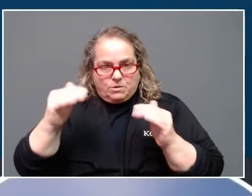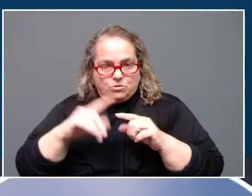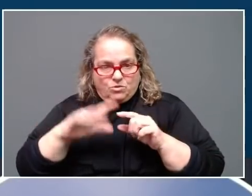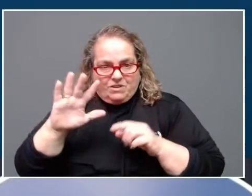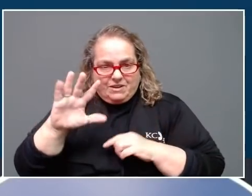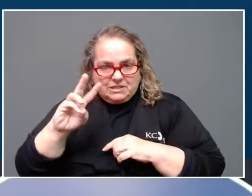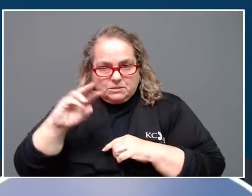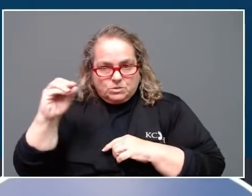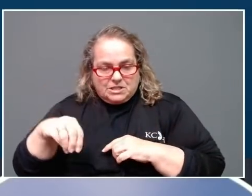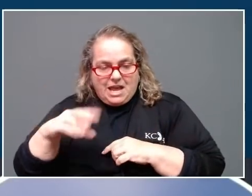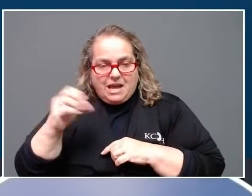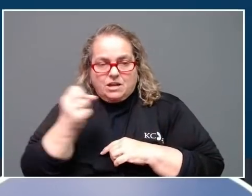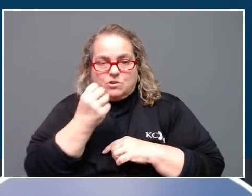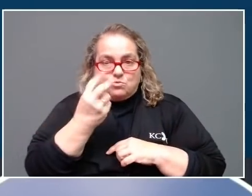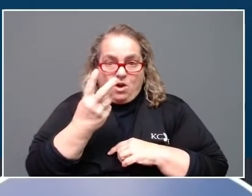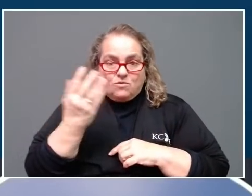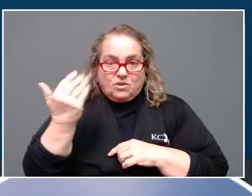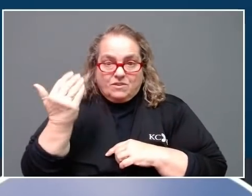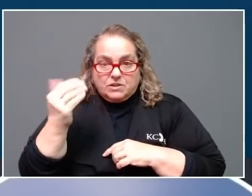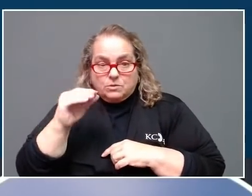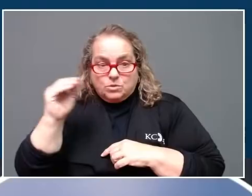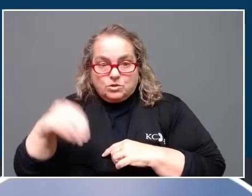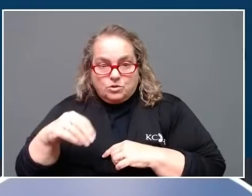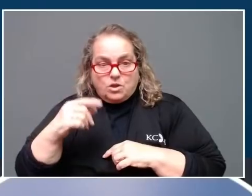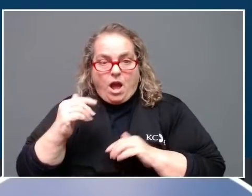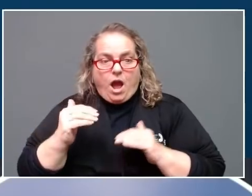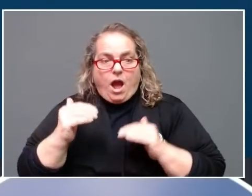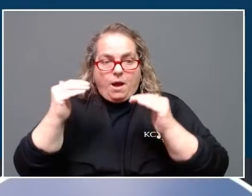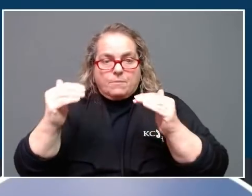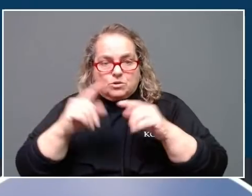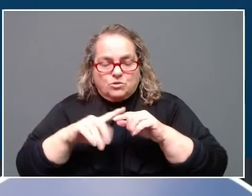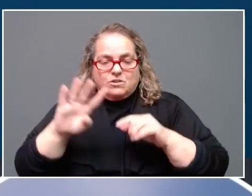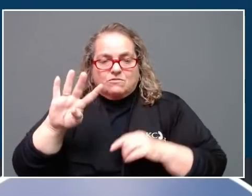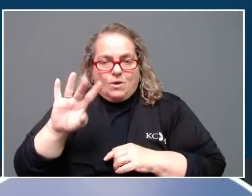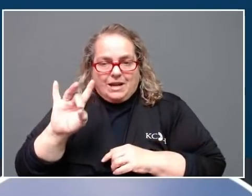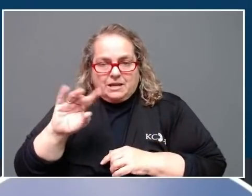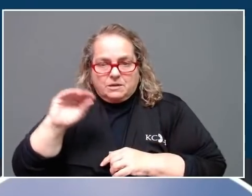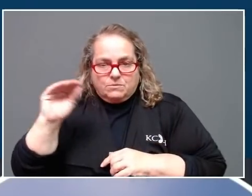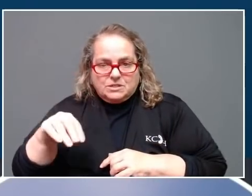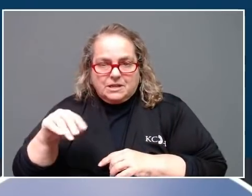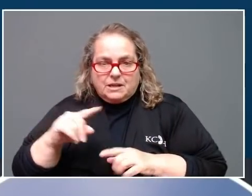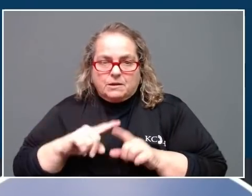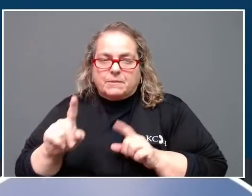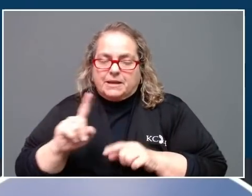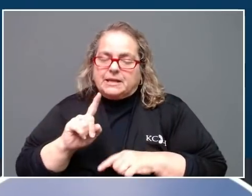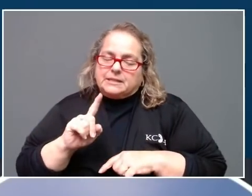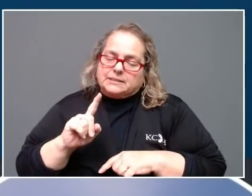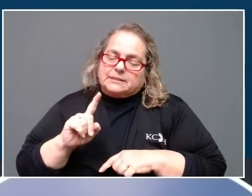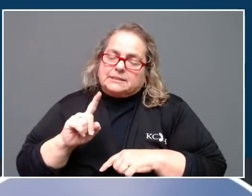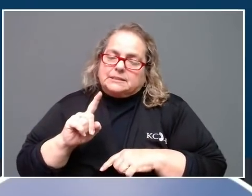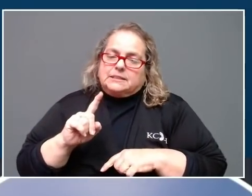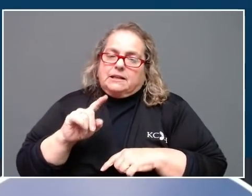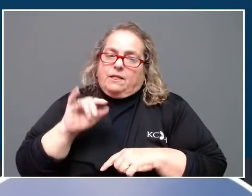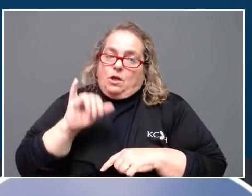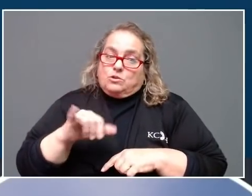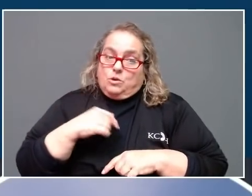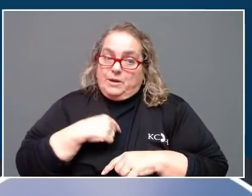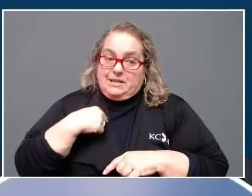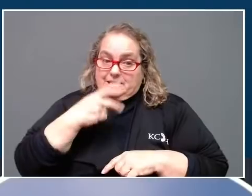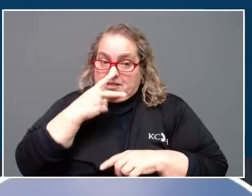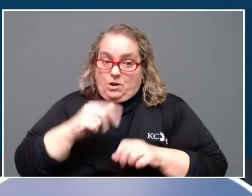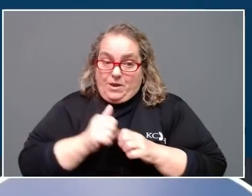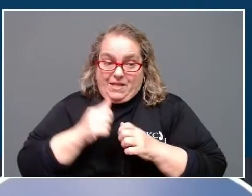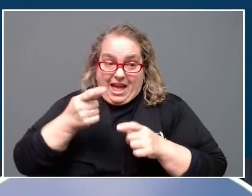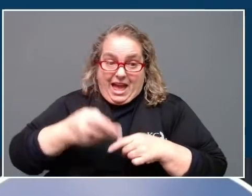to 15-year-olds up a point to 48%. But certainly those that we are seeing with the highest incident rates